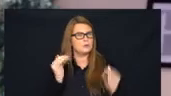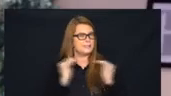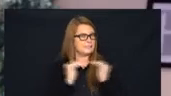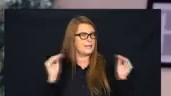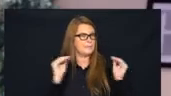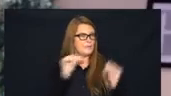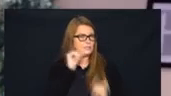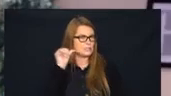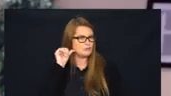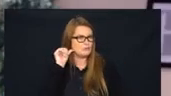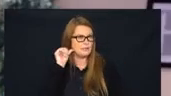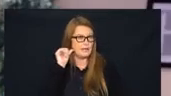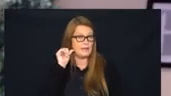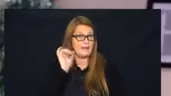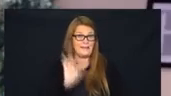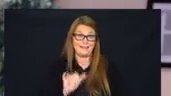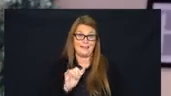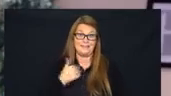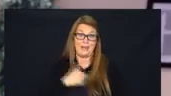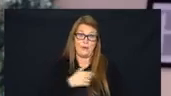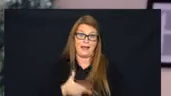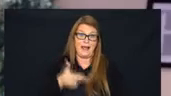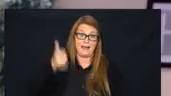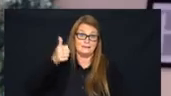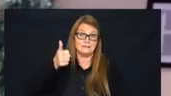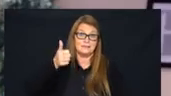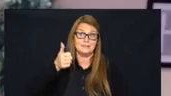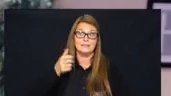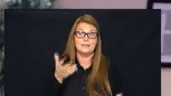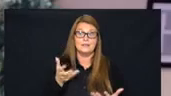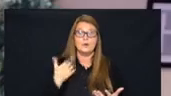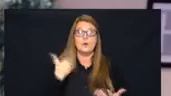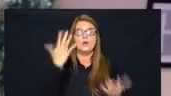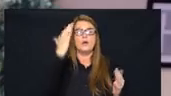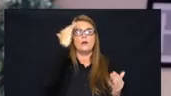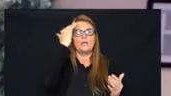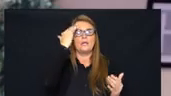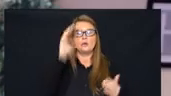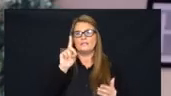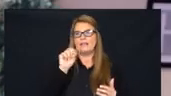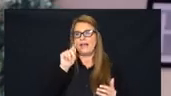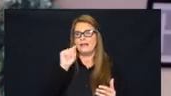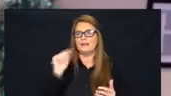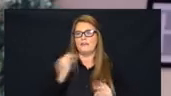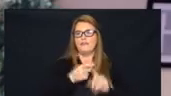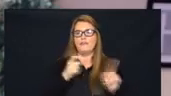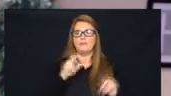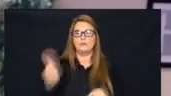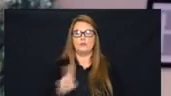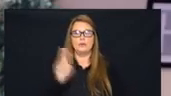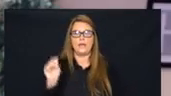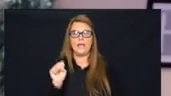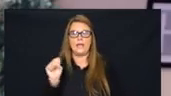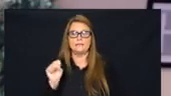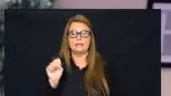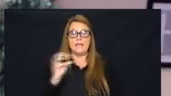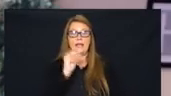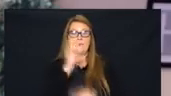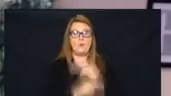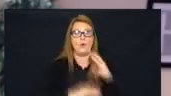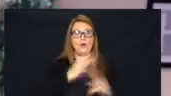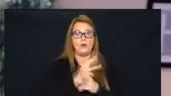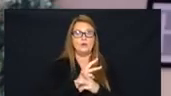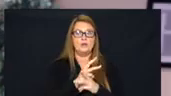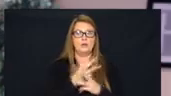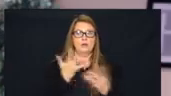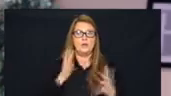yesterday, which is our all-time record high. And we also know that data from the United States and the world would say